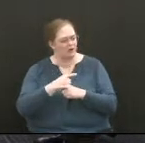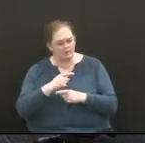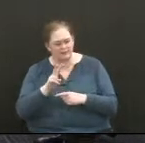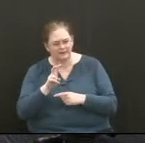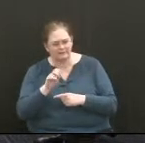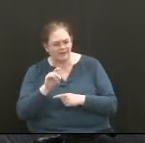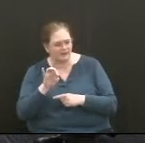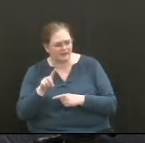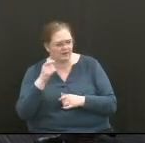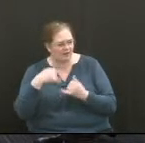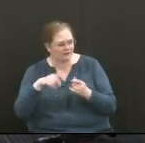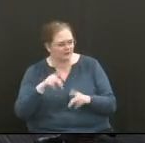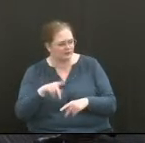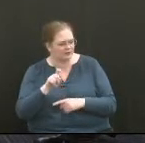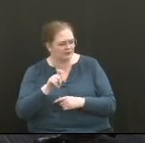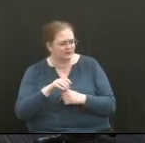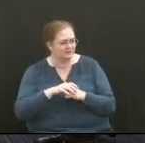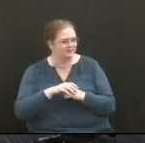last person?